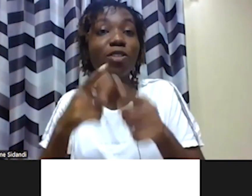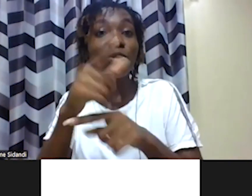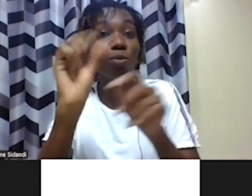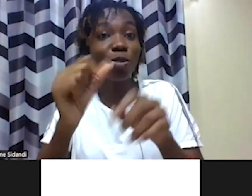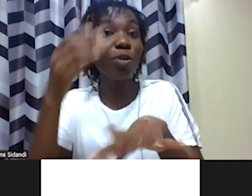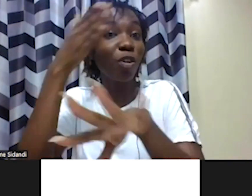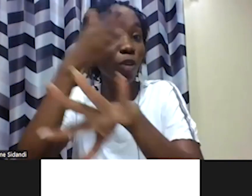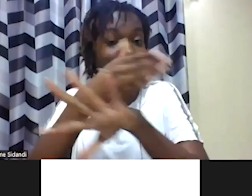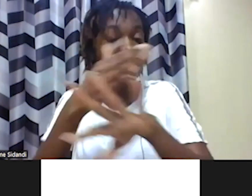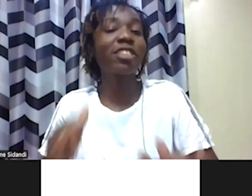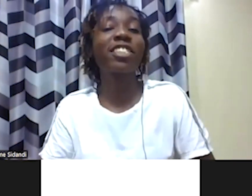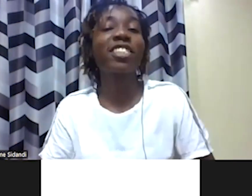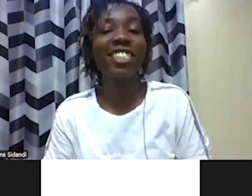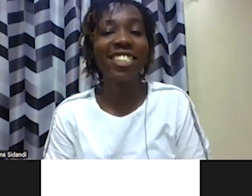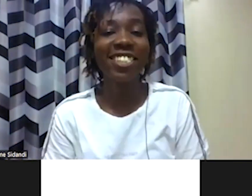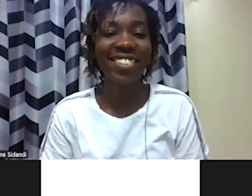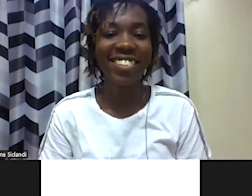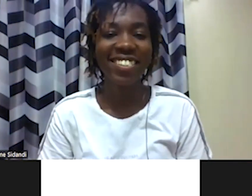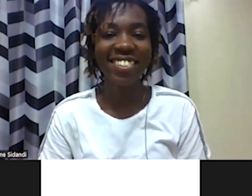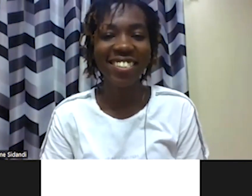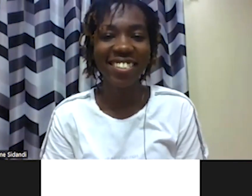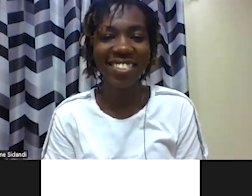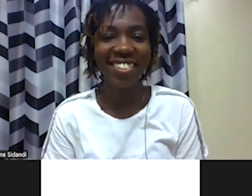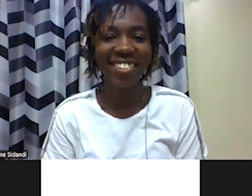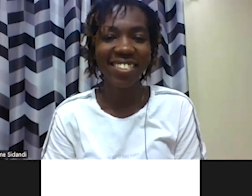cross. Yes, yes.